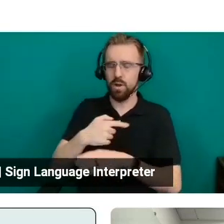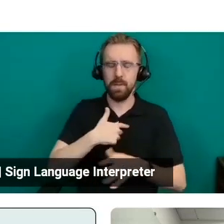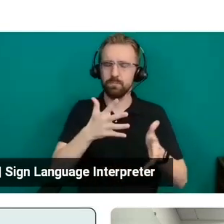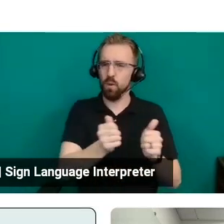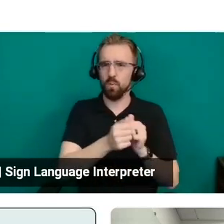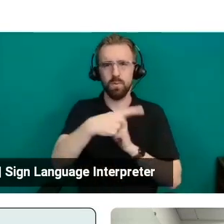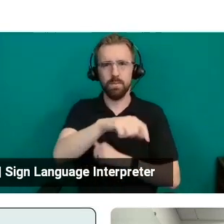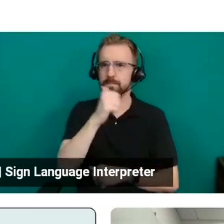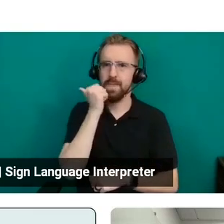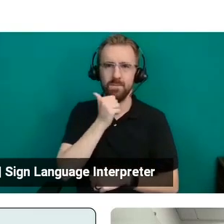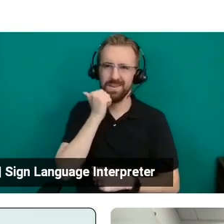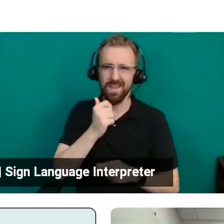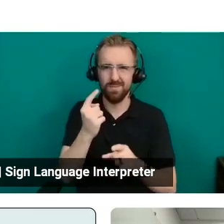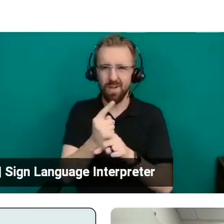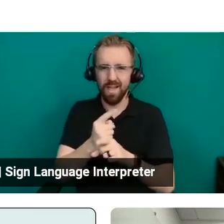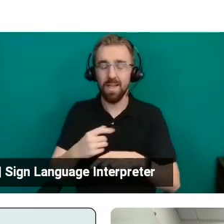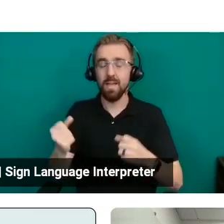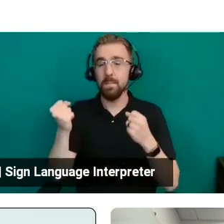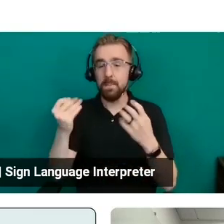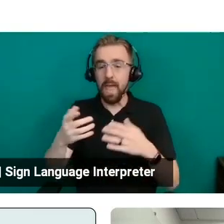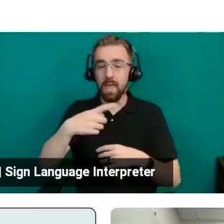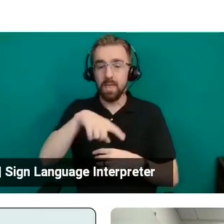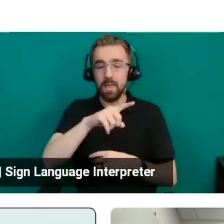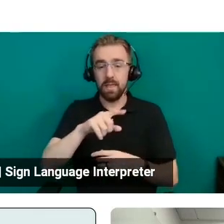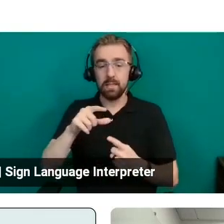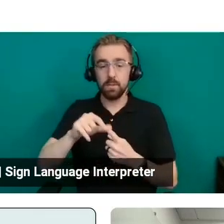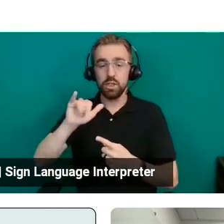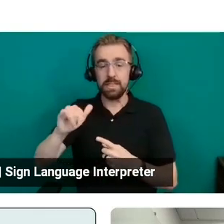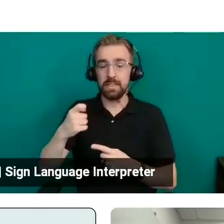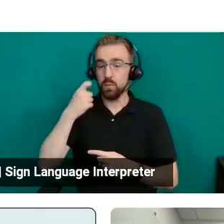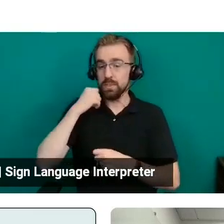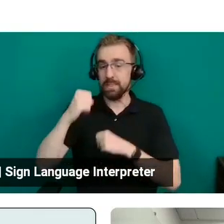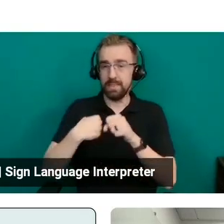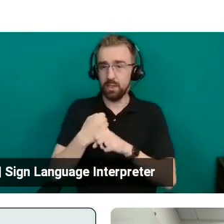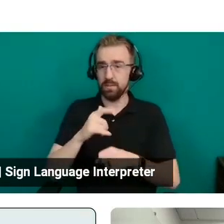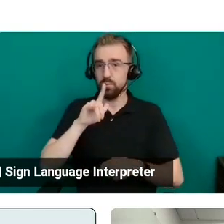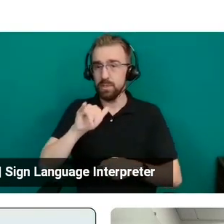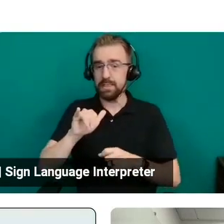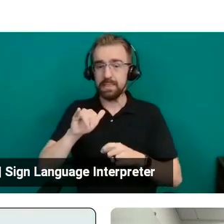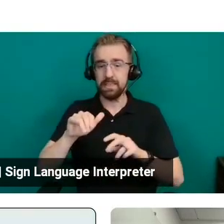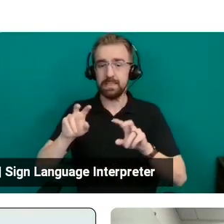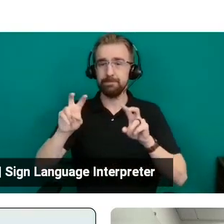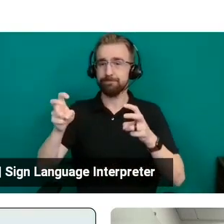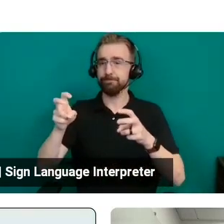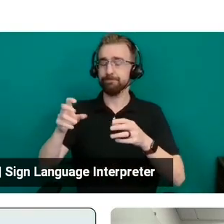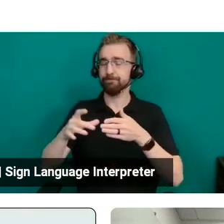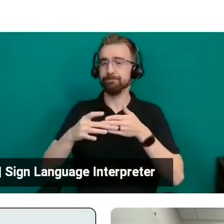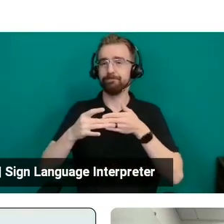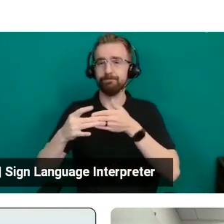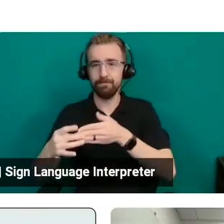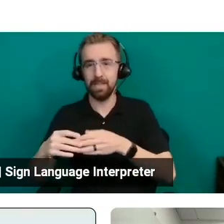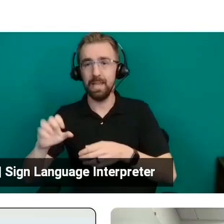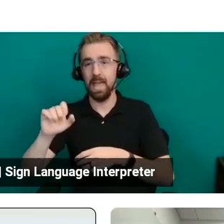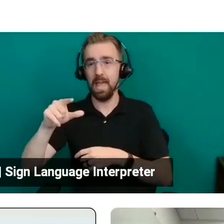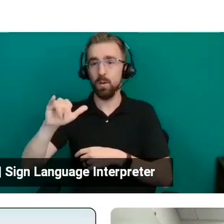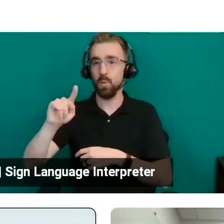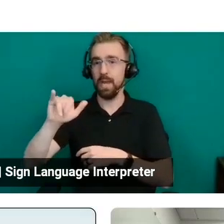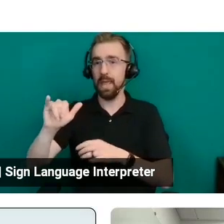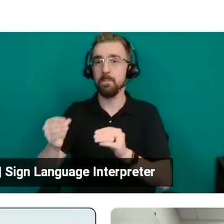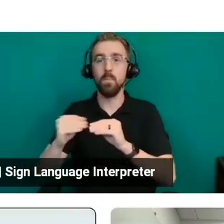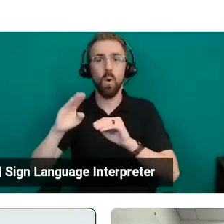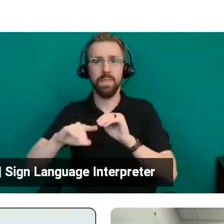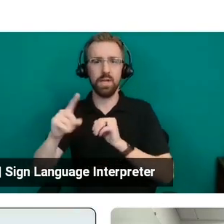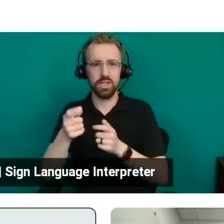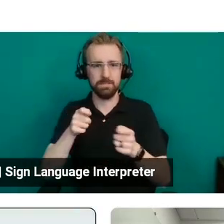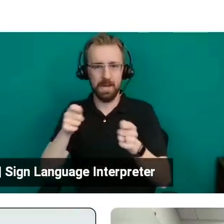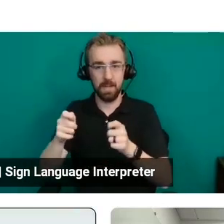every single day, right? And a lot of them, especially more in the recent years, have really leaned into giving equity beyond just